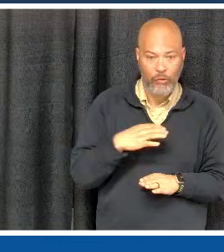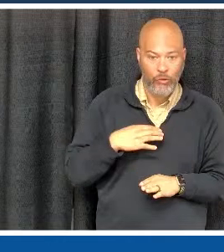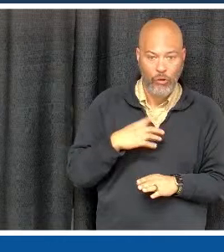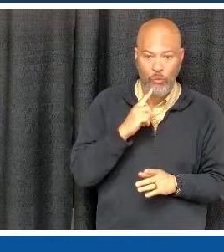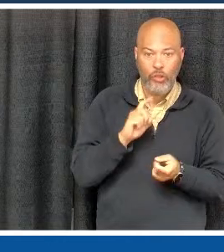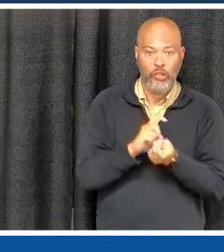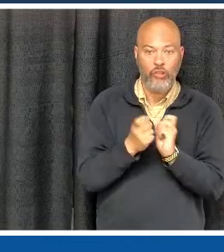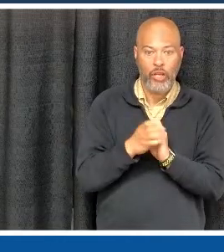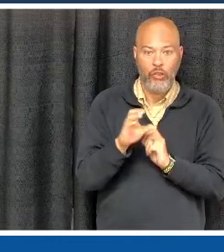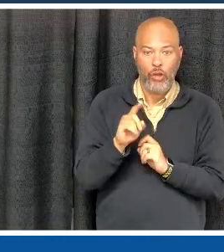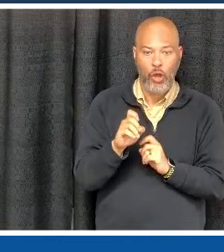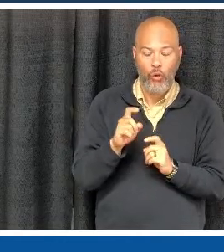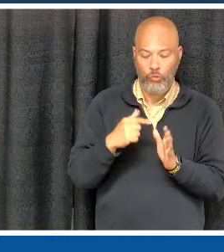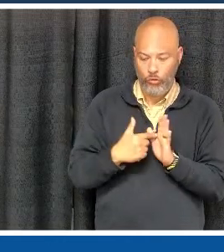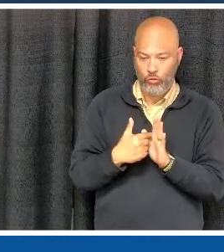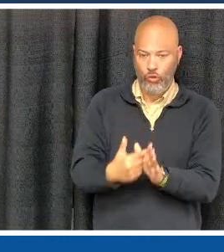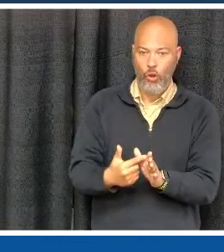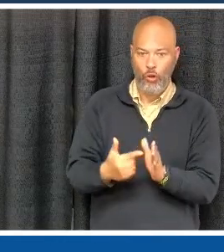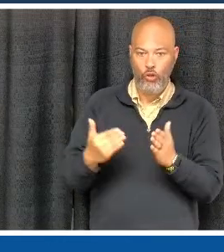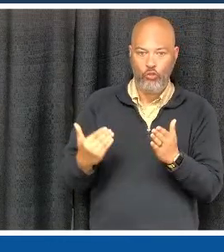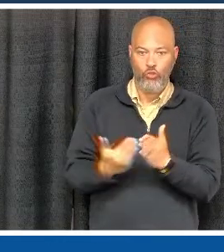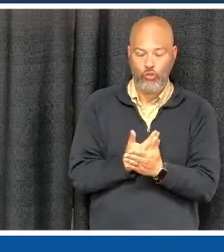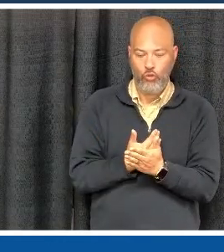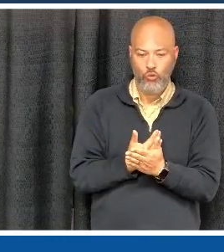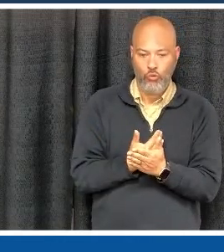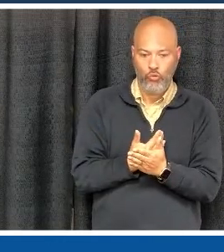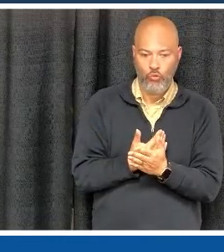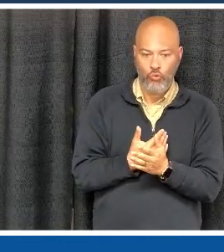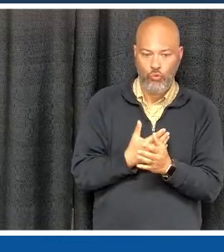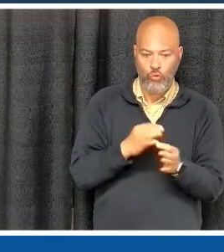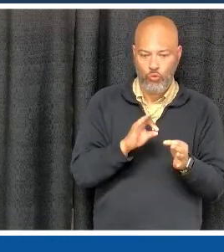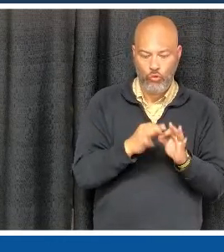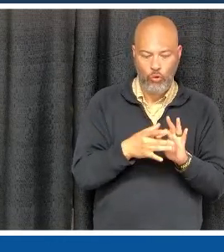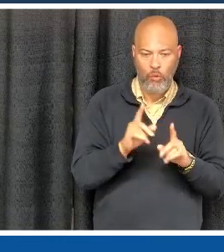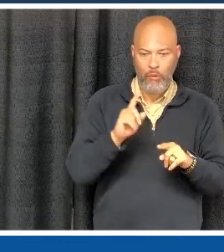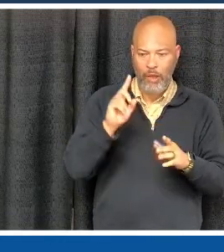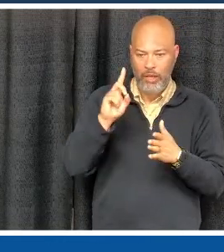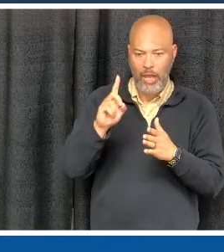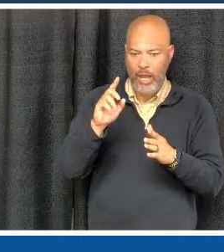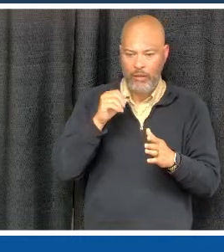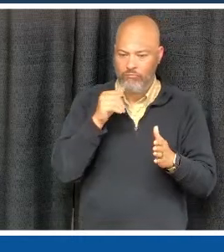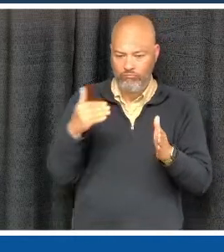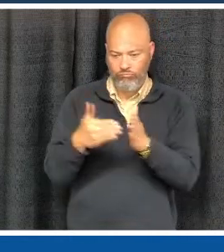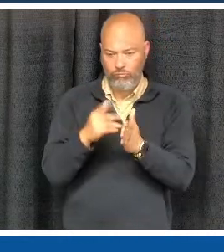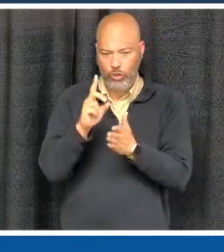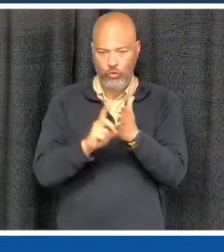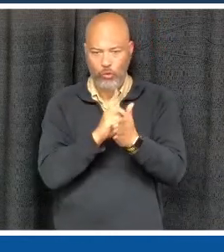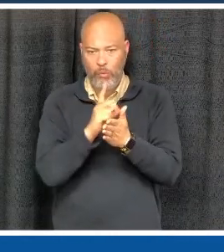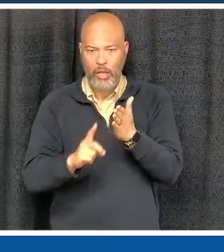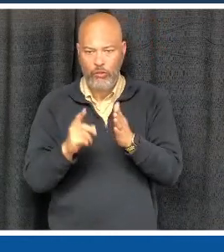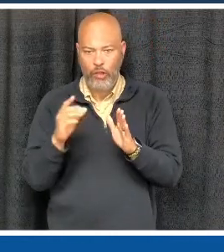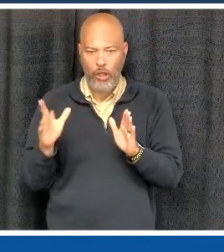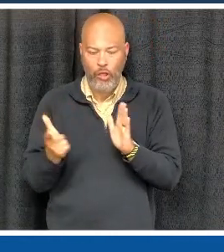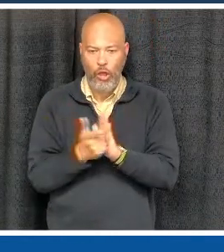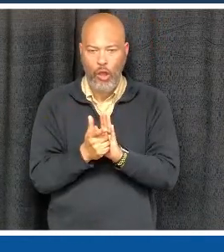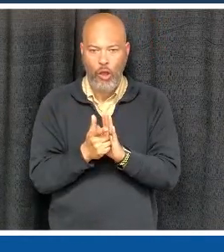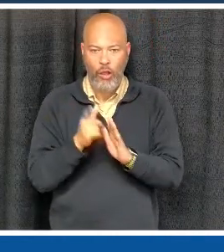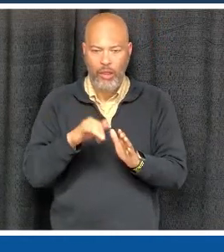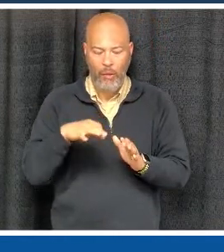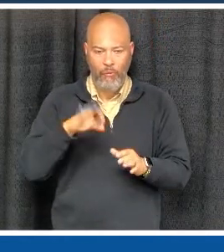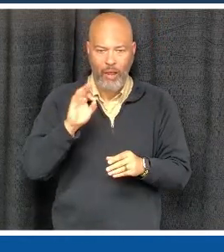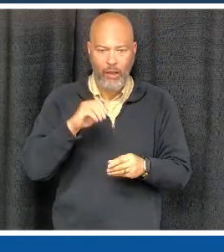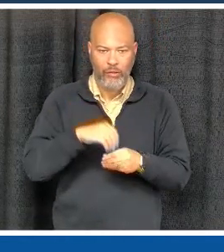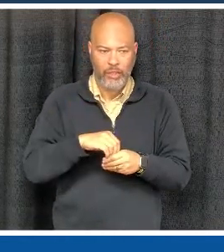to change our city code to reflect a new interpretation of some anti-discrimination laws that were found in